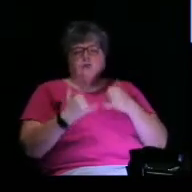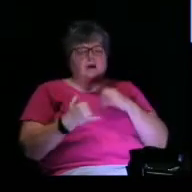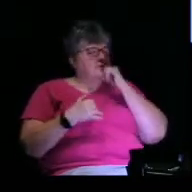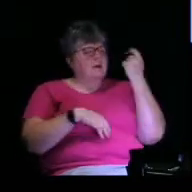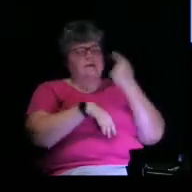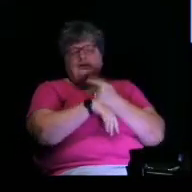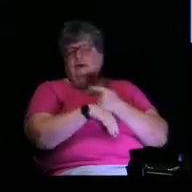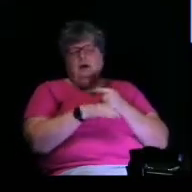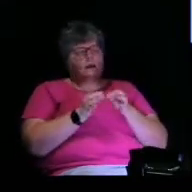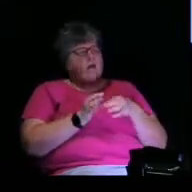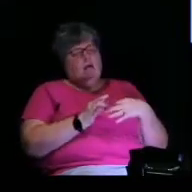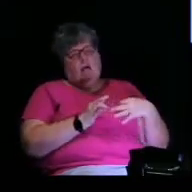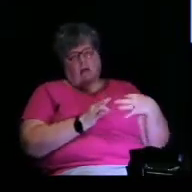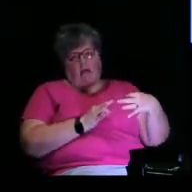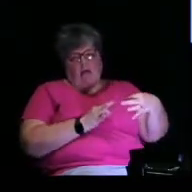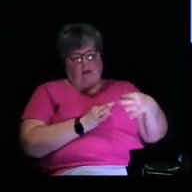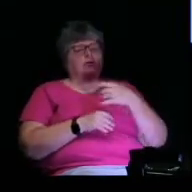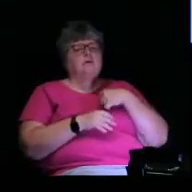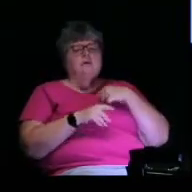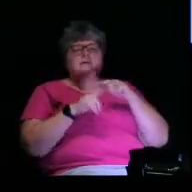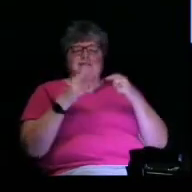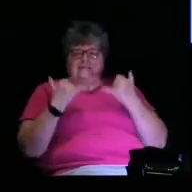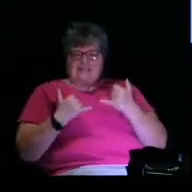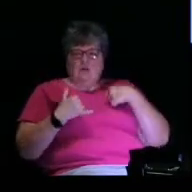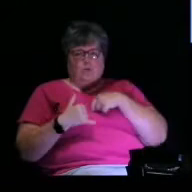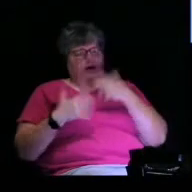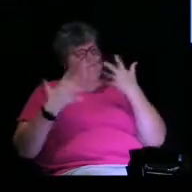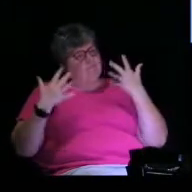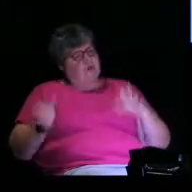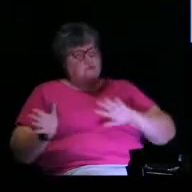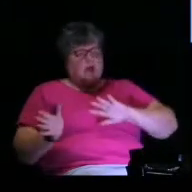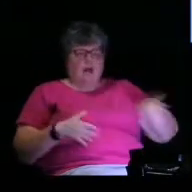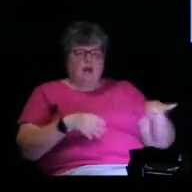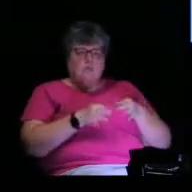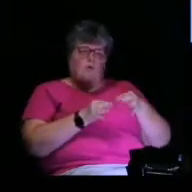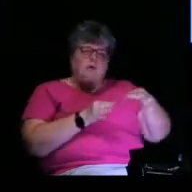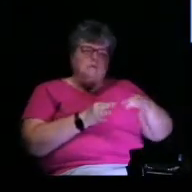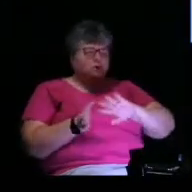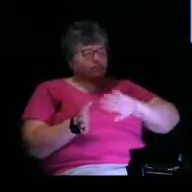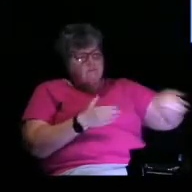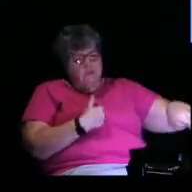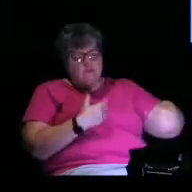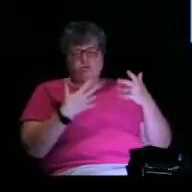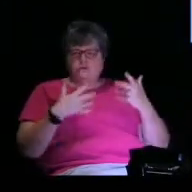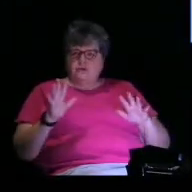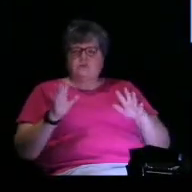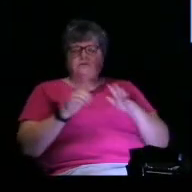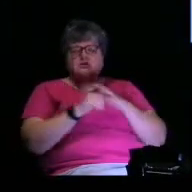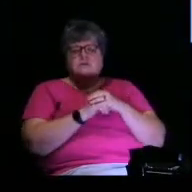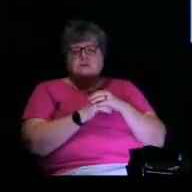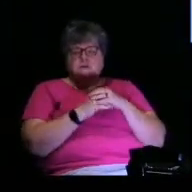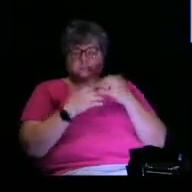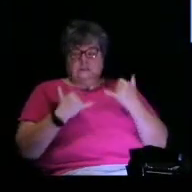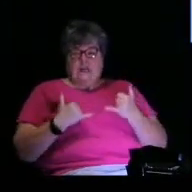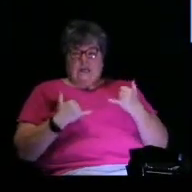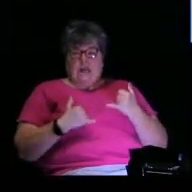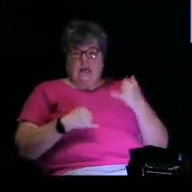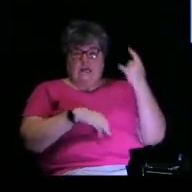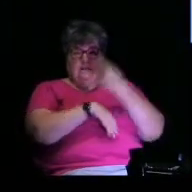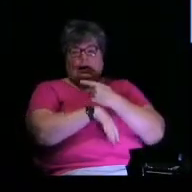day to procrastinate, all right? Today, we are done procrastinating, right? Are we done procrastinating? We're done procrastinating, right? All right, today's the day